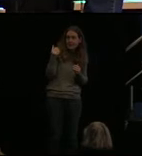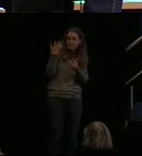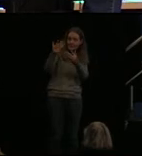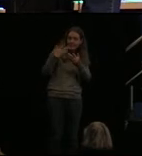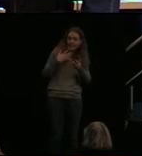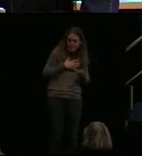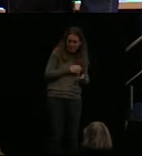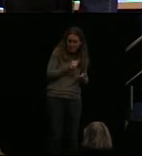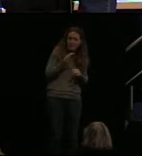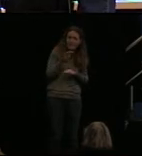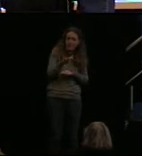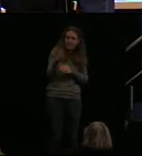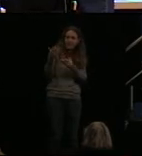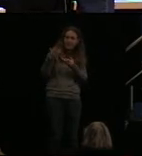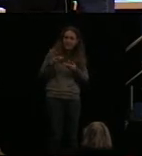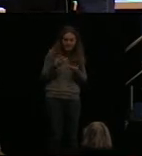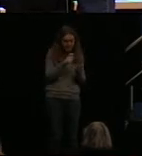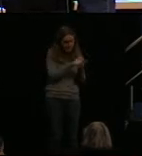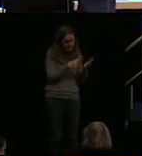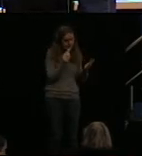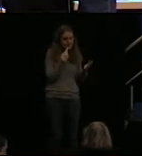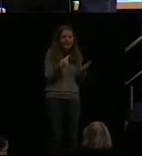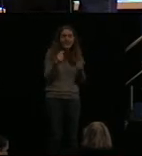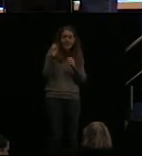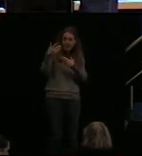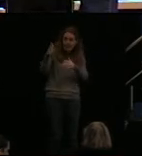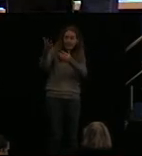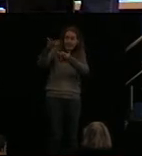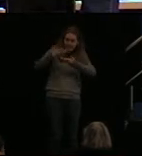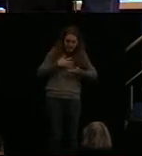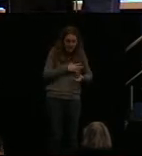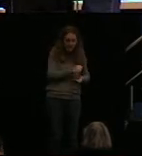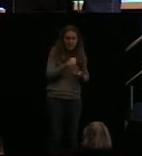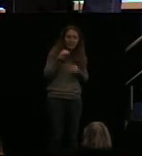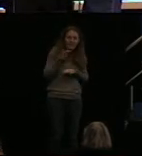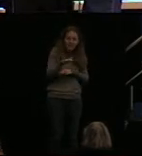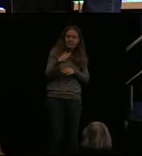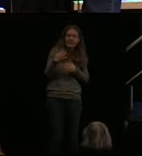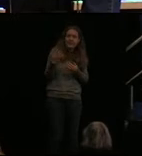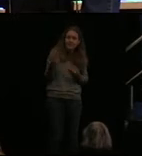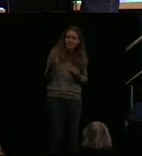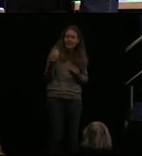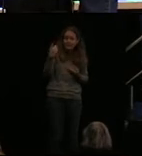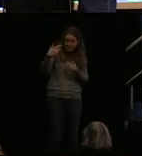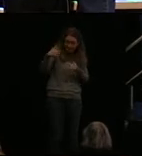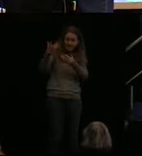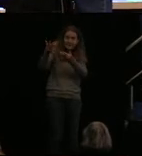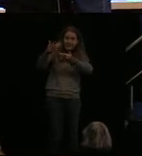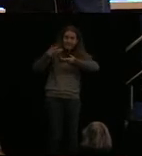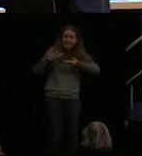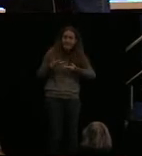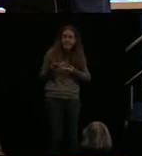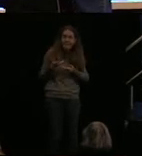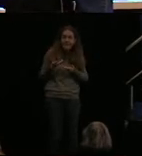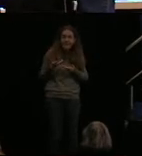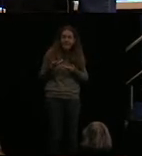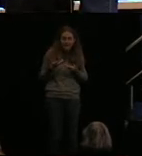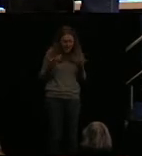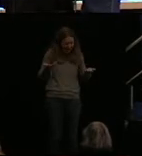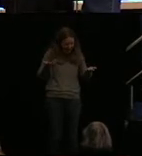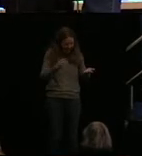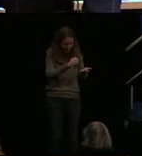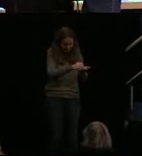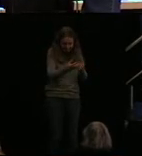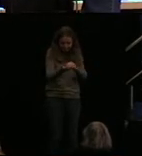and a future. Your word tells us about giving us a hope and a future. And you've given us in our